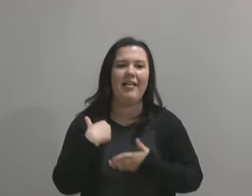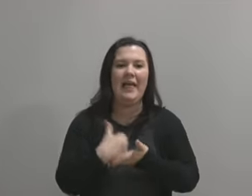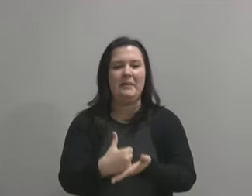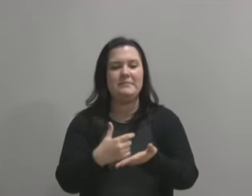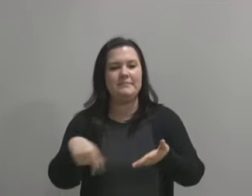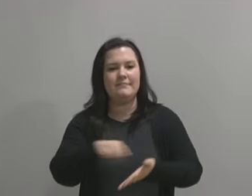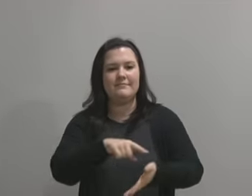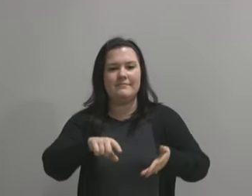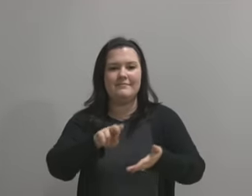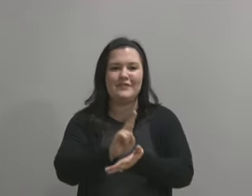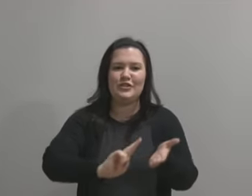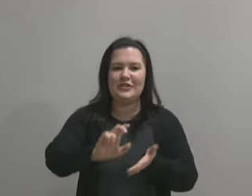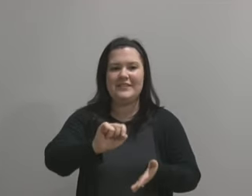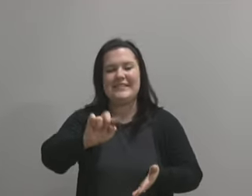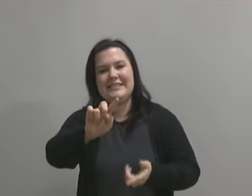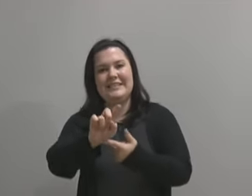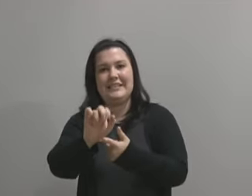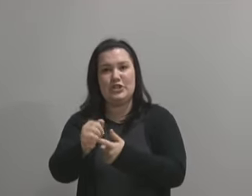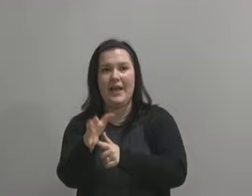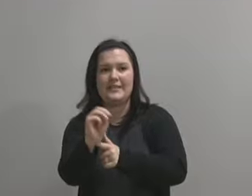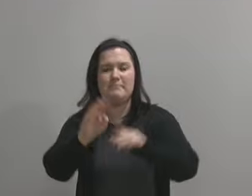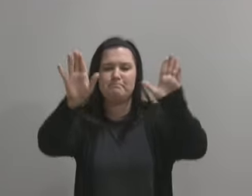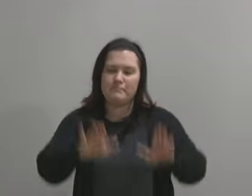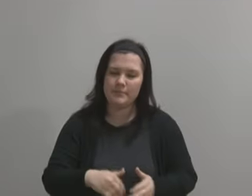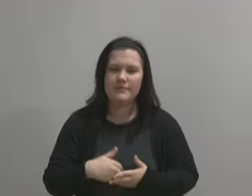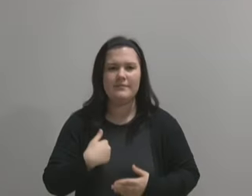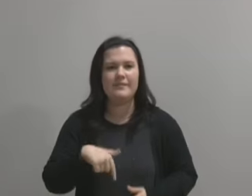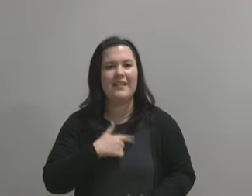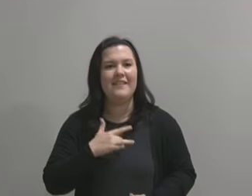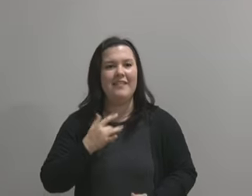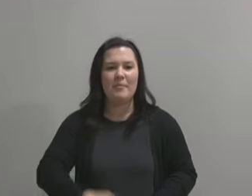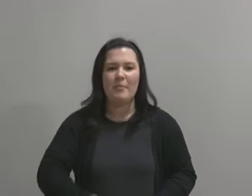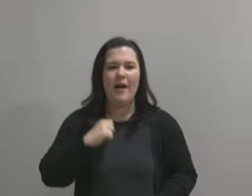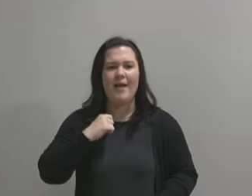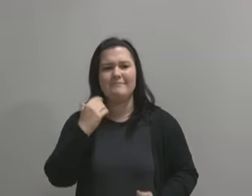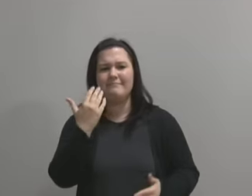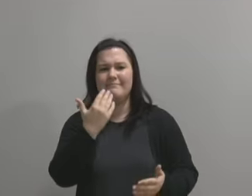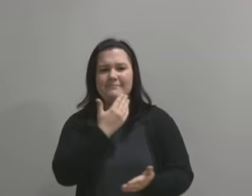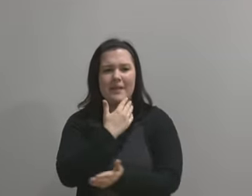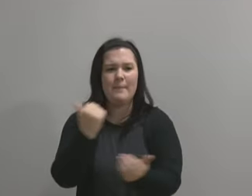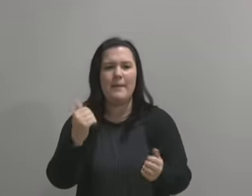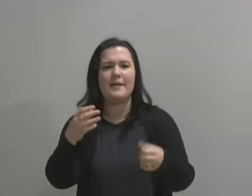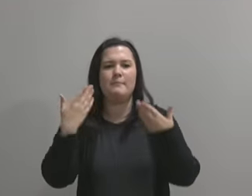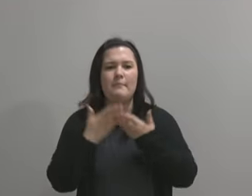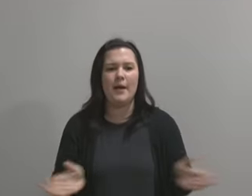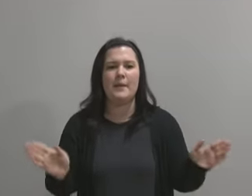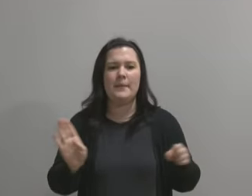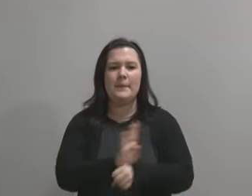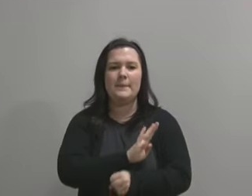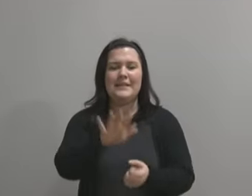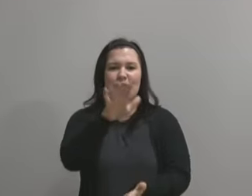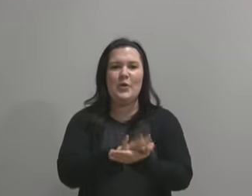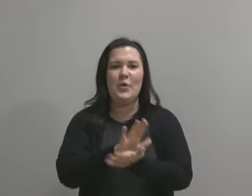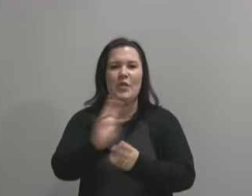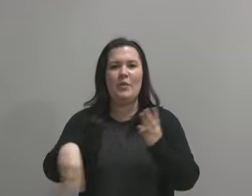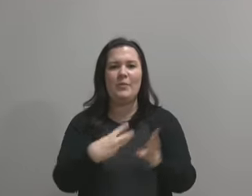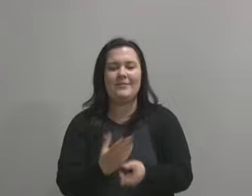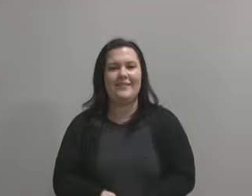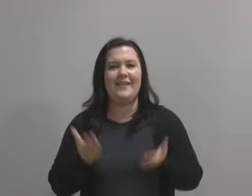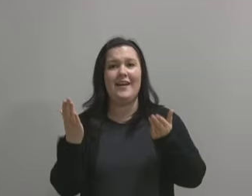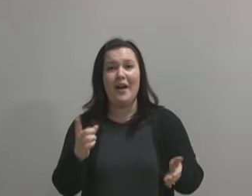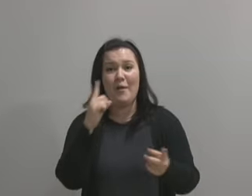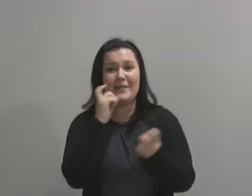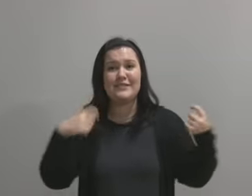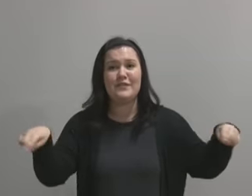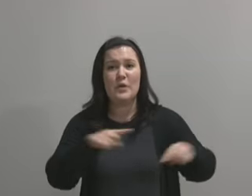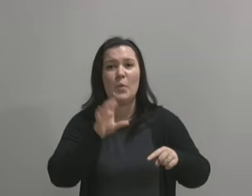prestige to the Naveen Jindal School of Management. We take great pride in the fact that we got to study at one of the best public business schools that the world has to offer, and it's because of you all